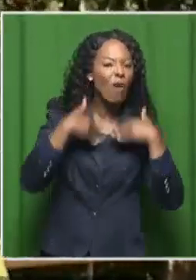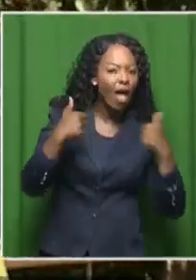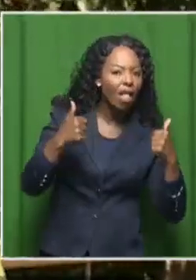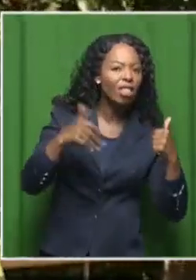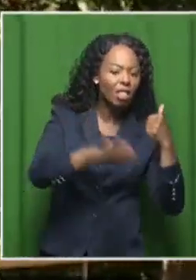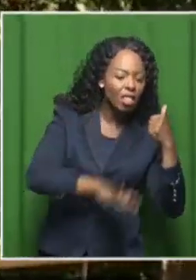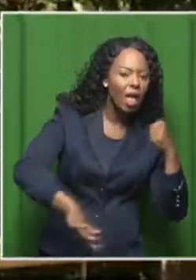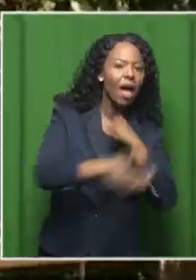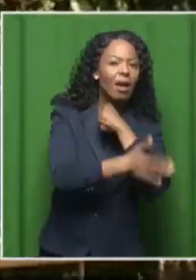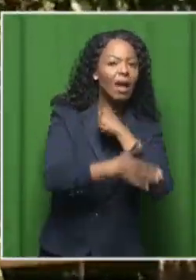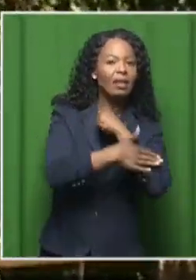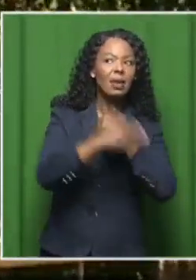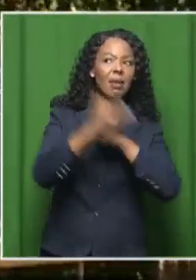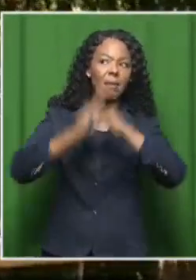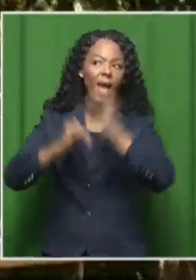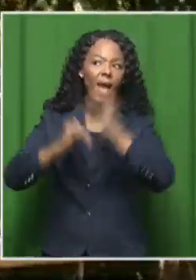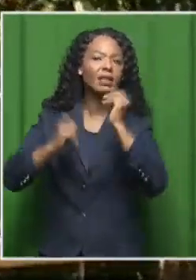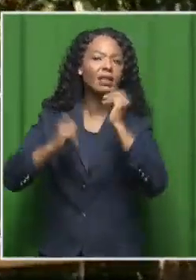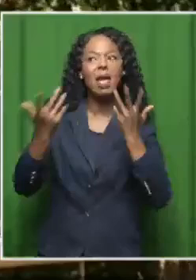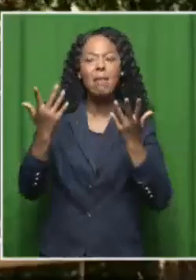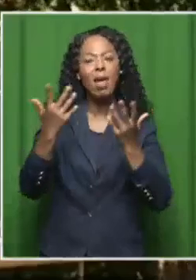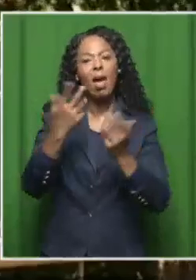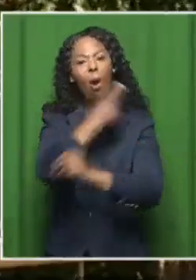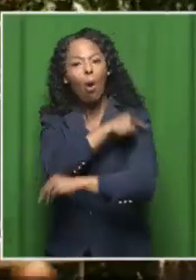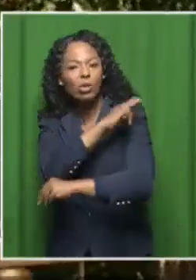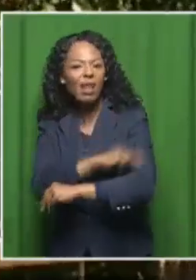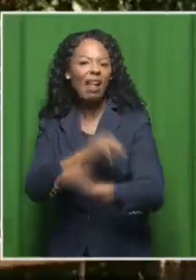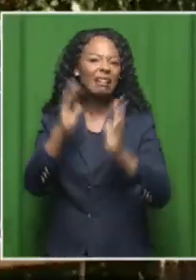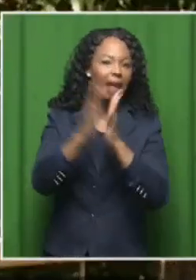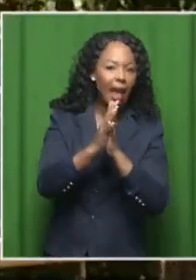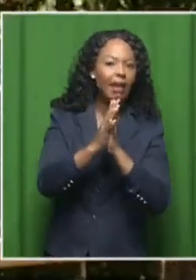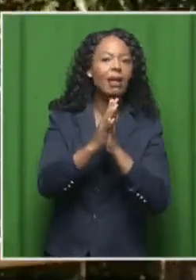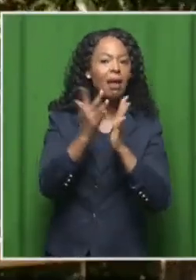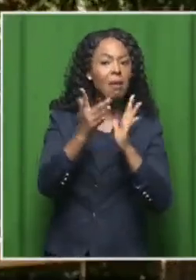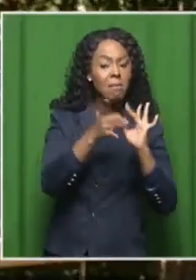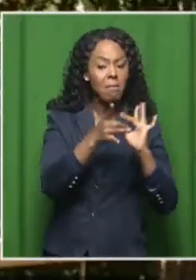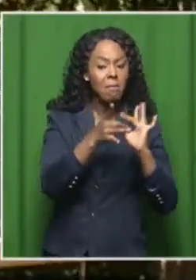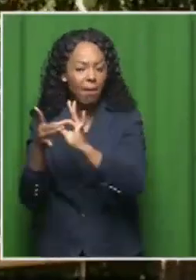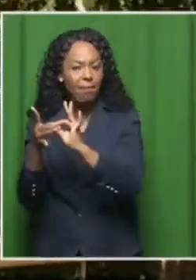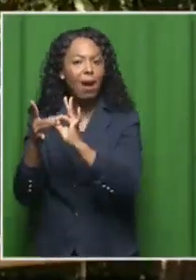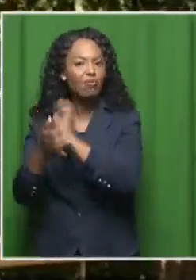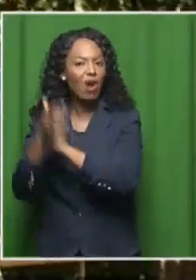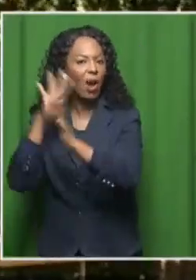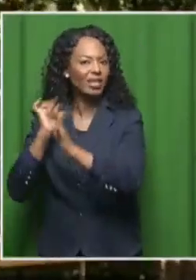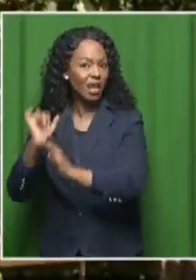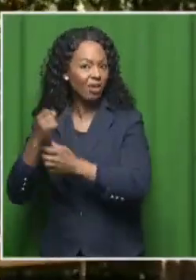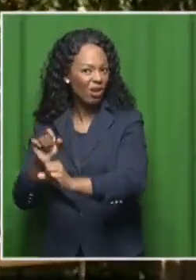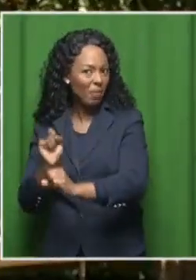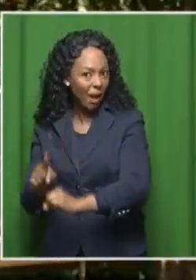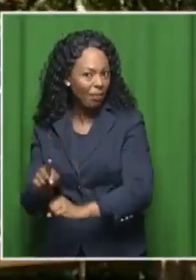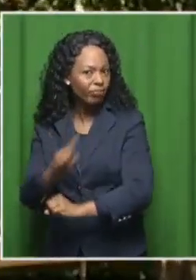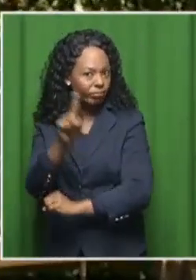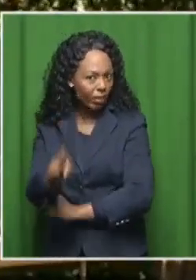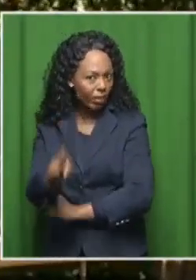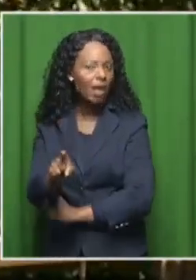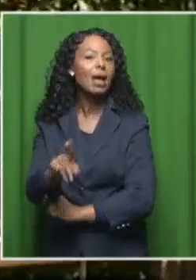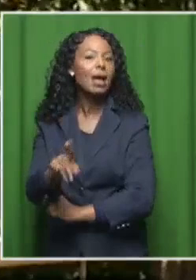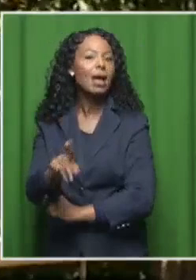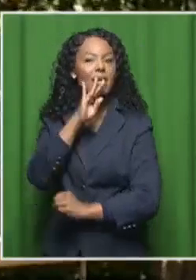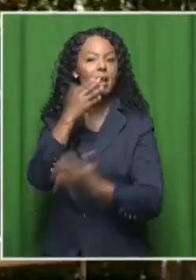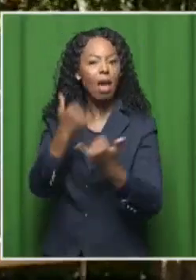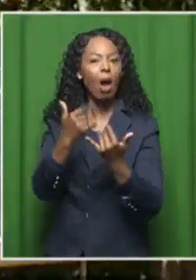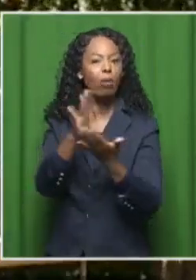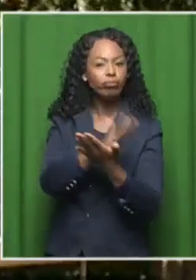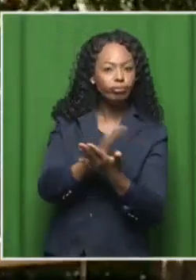want to build 10 hospitals. Does this go in line with what their priorities are? And then from there, we can break down